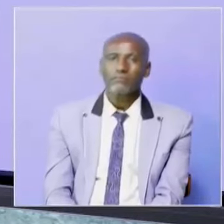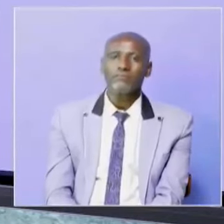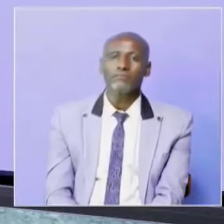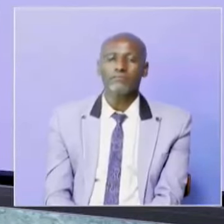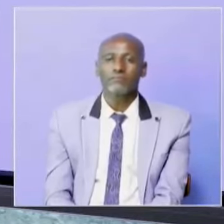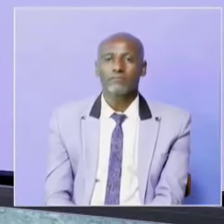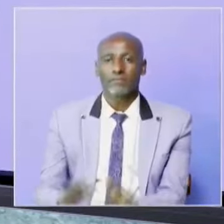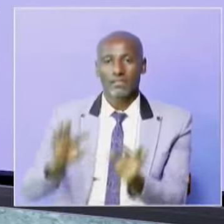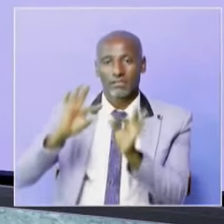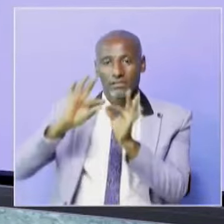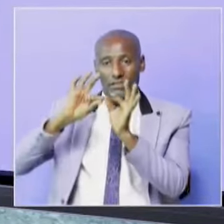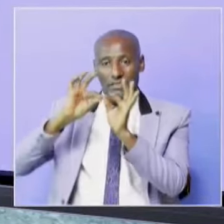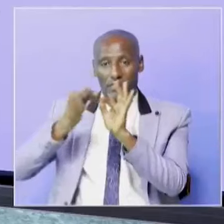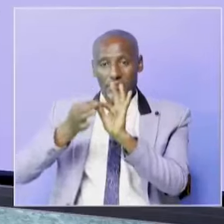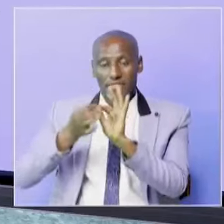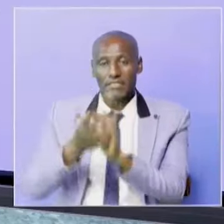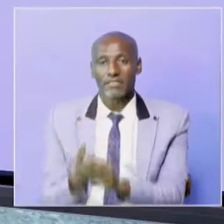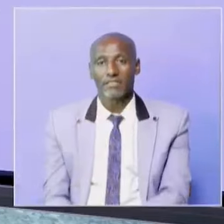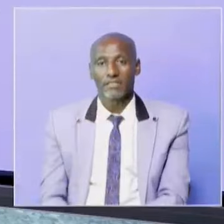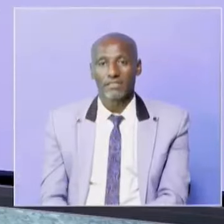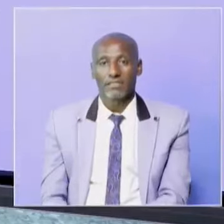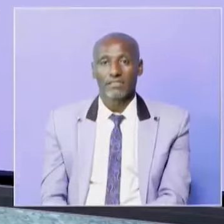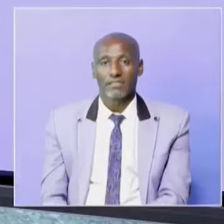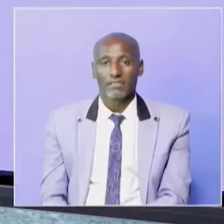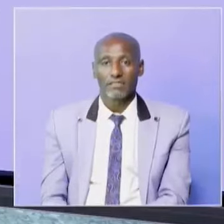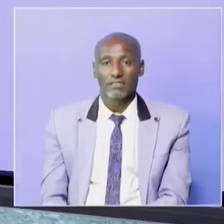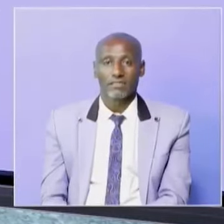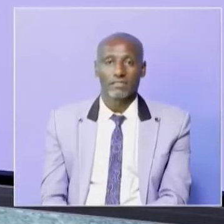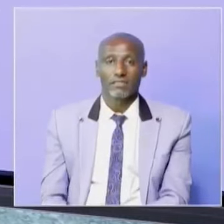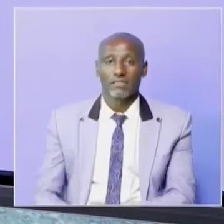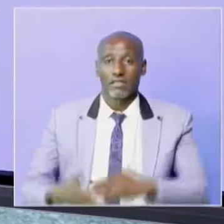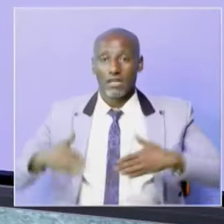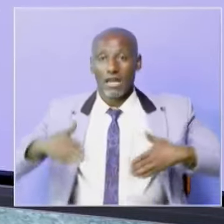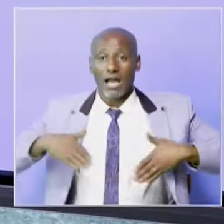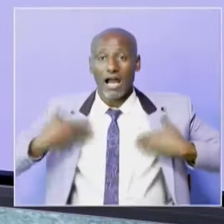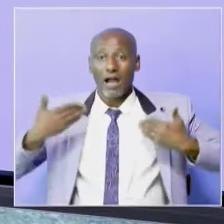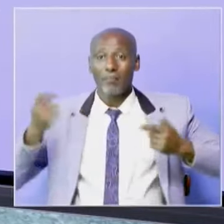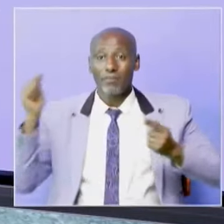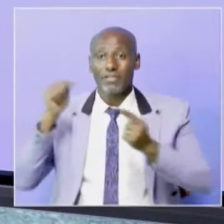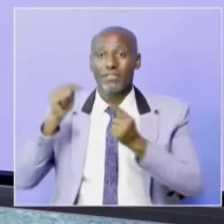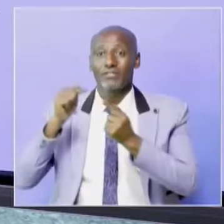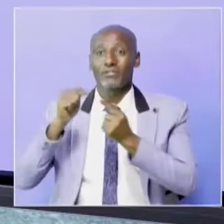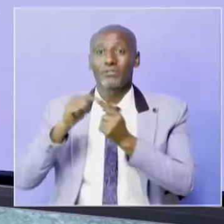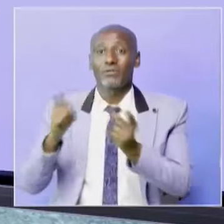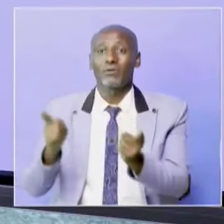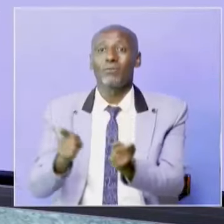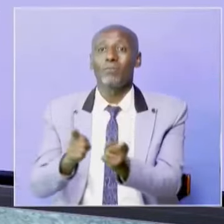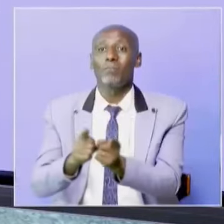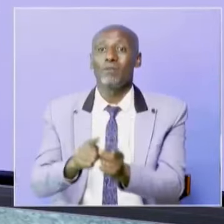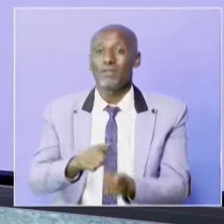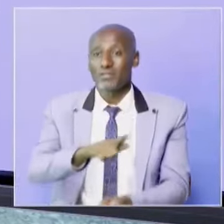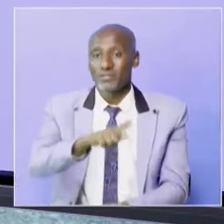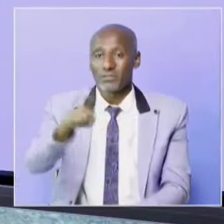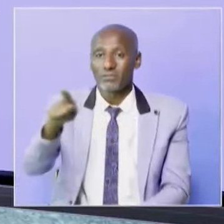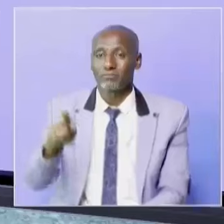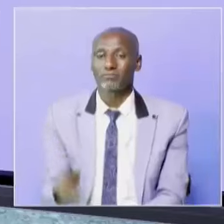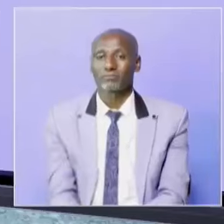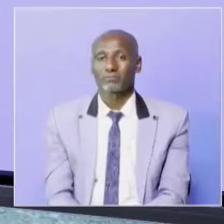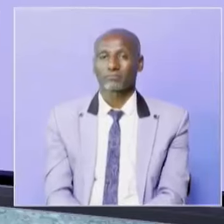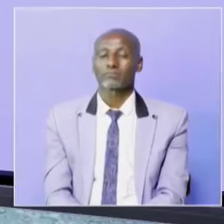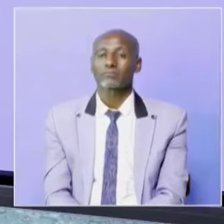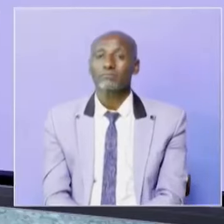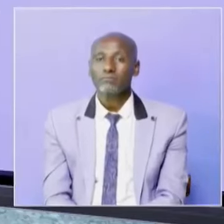too. And also this means, nice to meet you means pleased to meet you. Happy to meet you, okay? Nice to